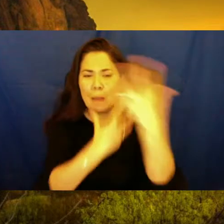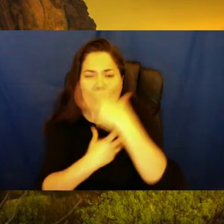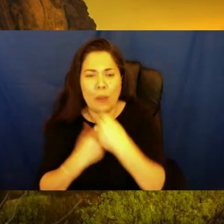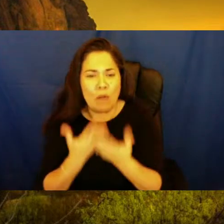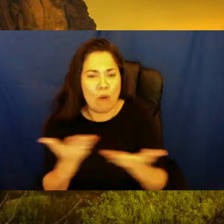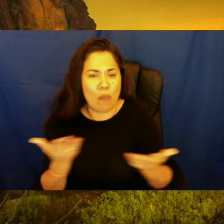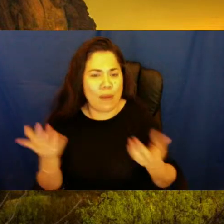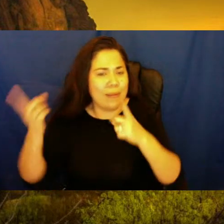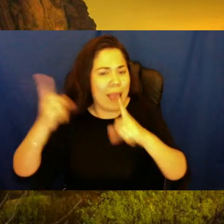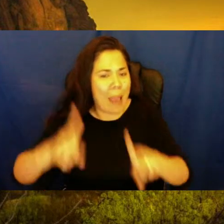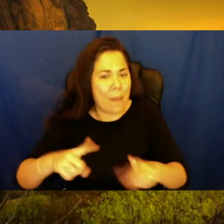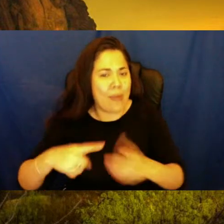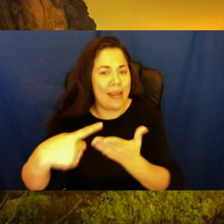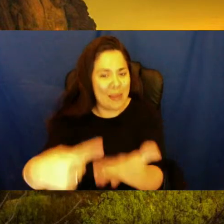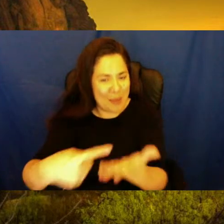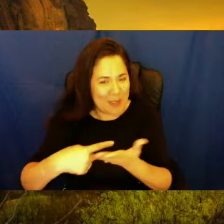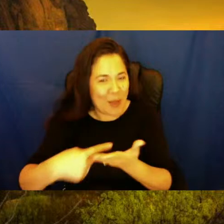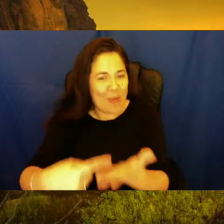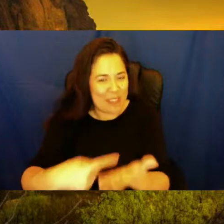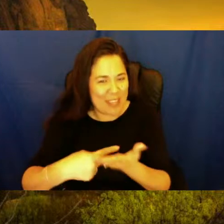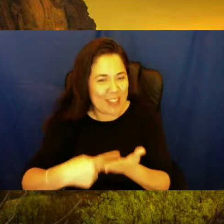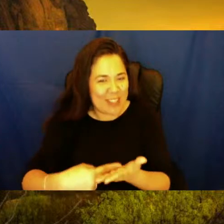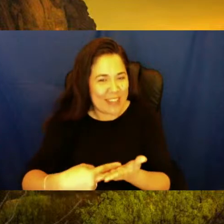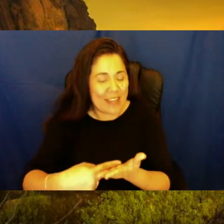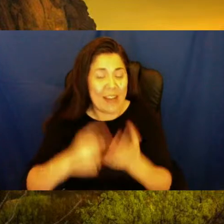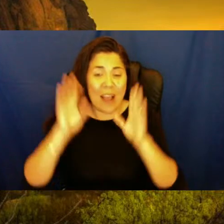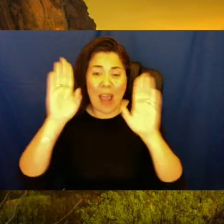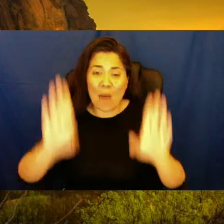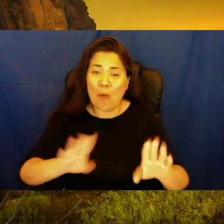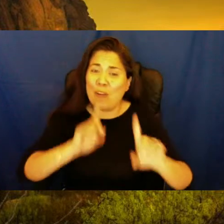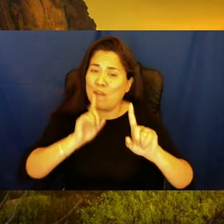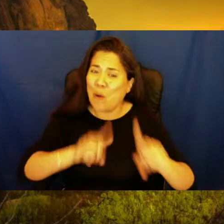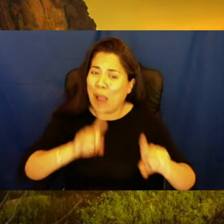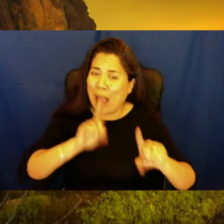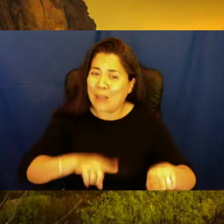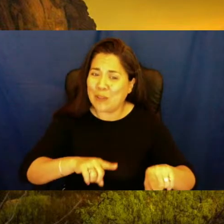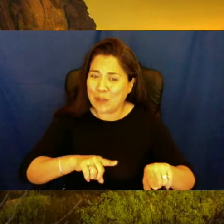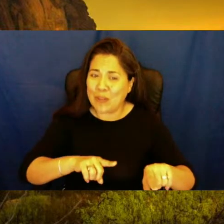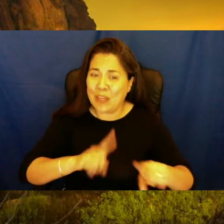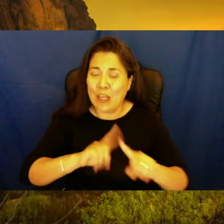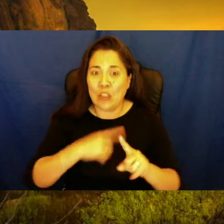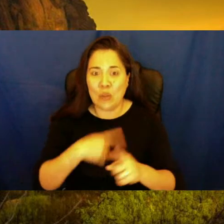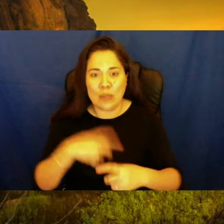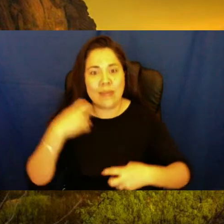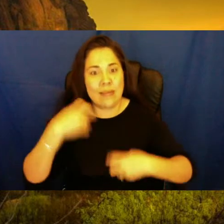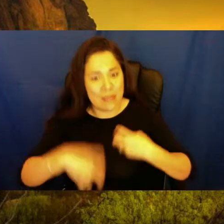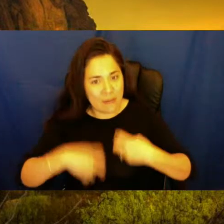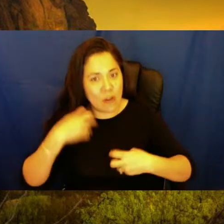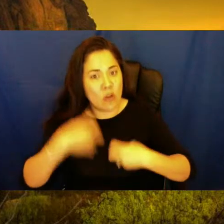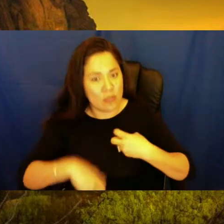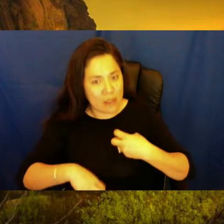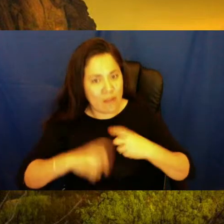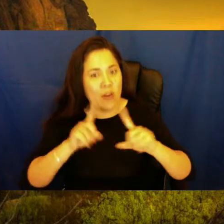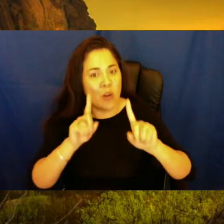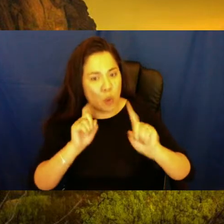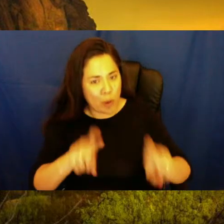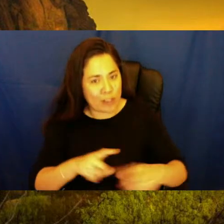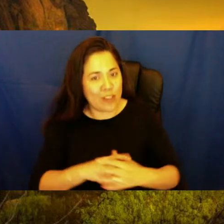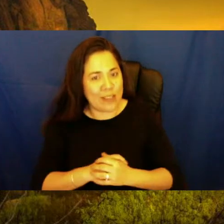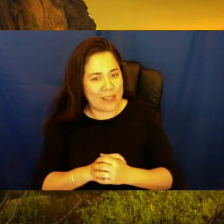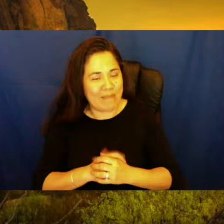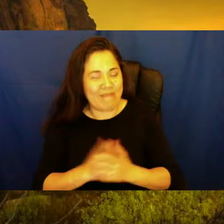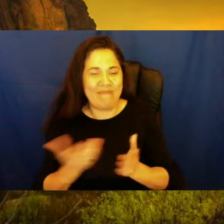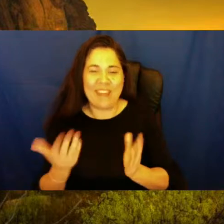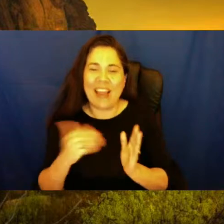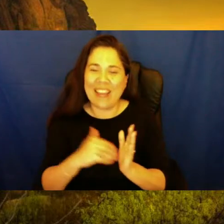these conversations and wonderful answers to these difficult questions. So again,